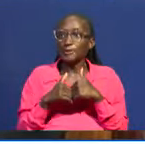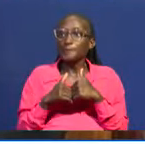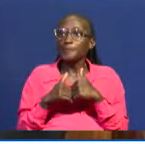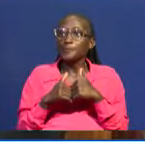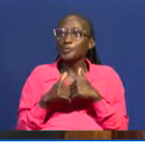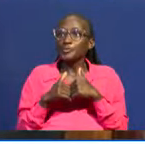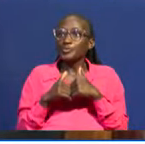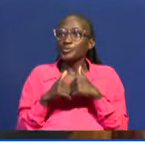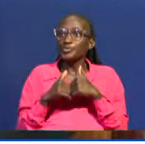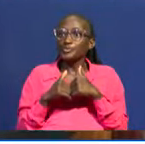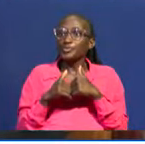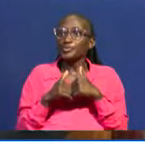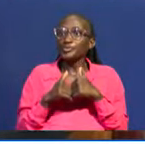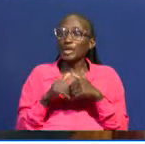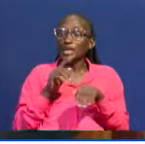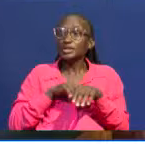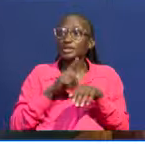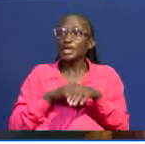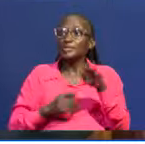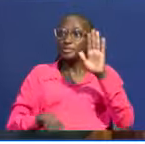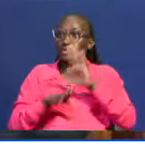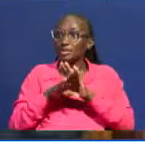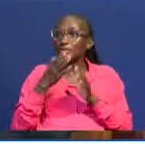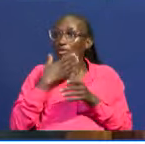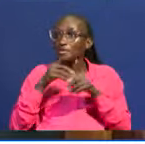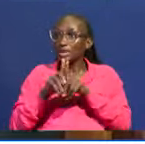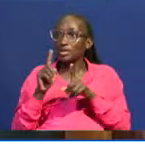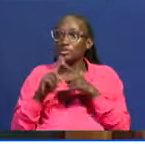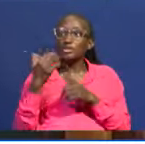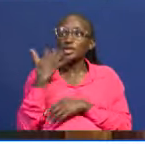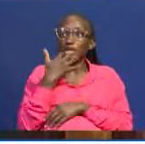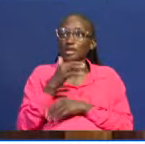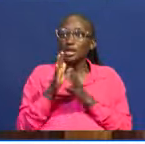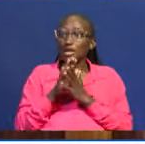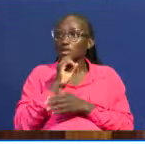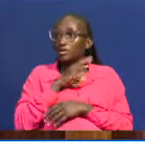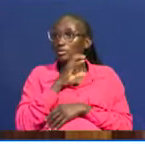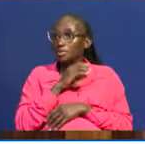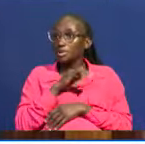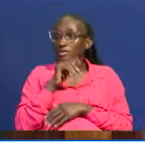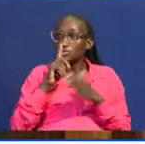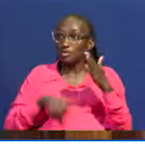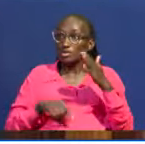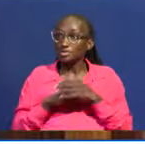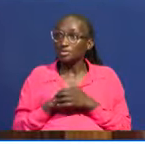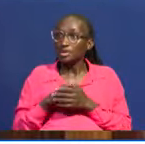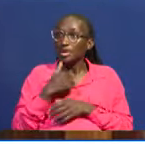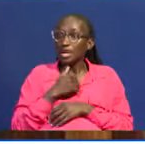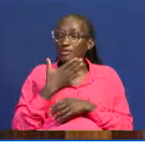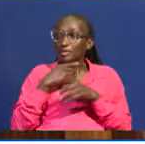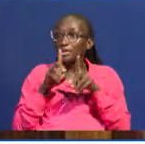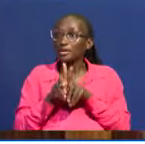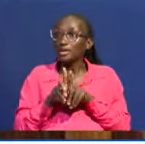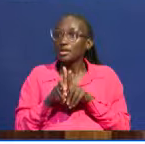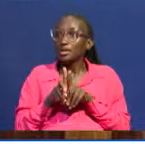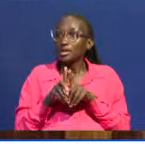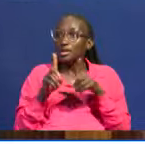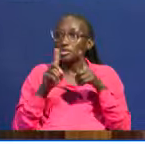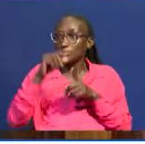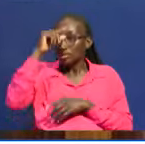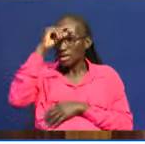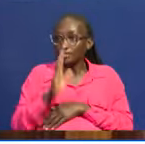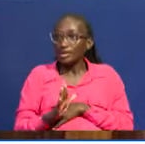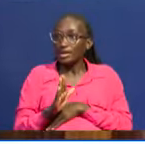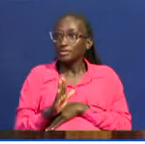of Governor Nderito Gachagua. And the complaint was specifically that there was a brother to the late